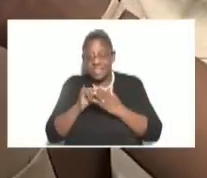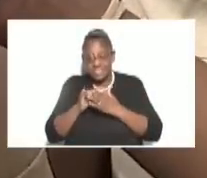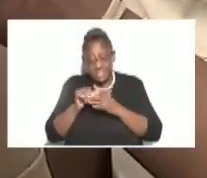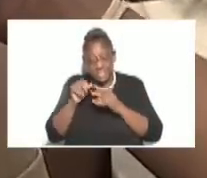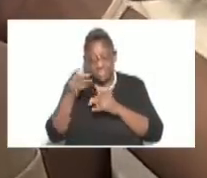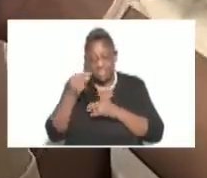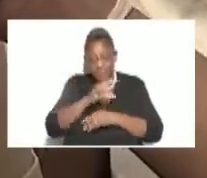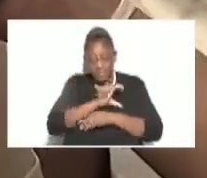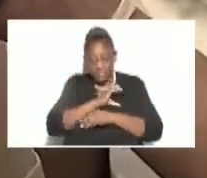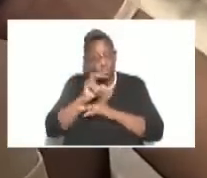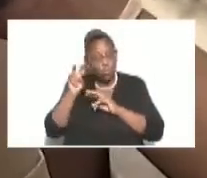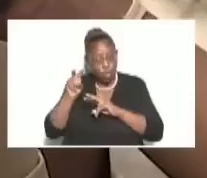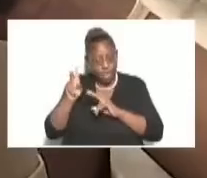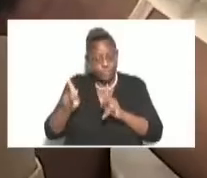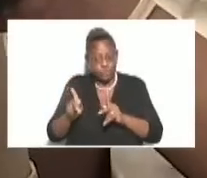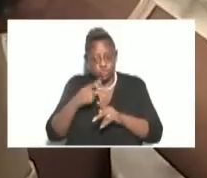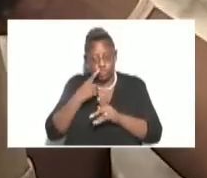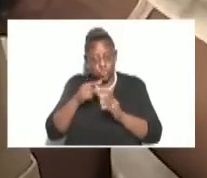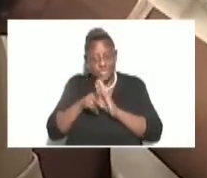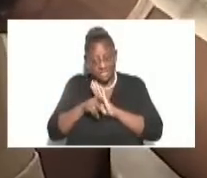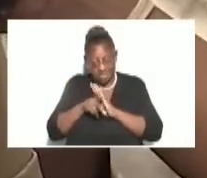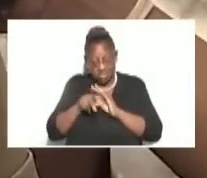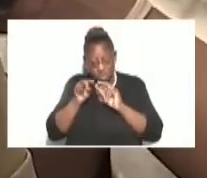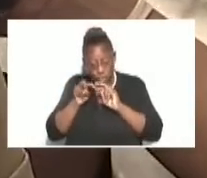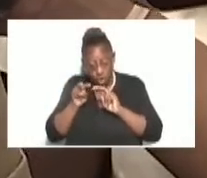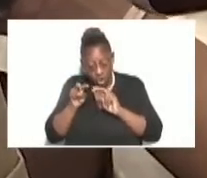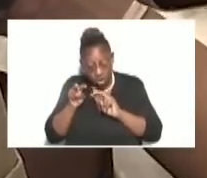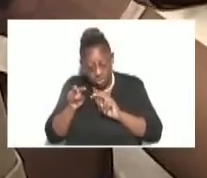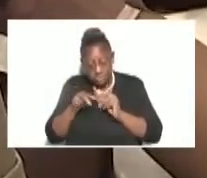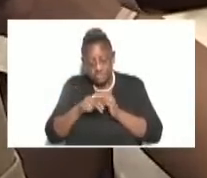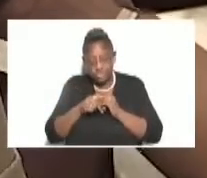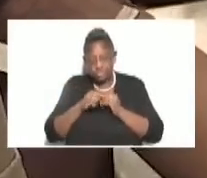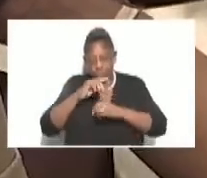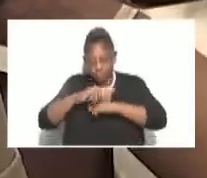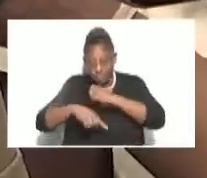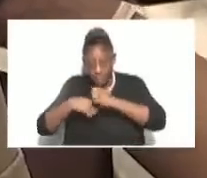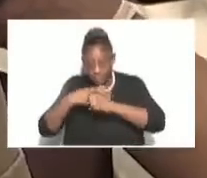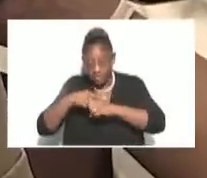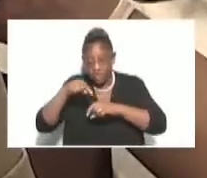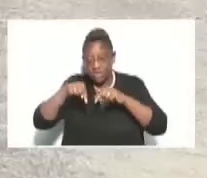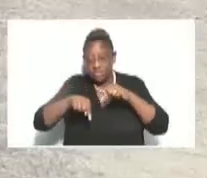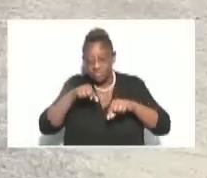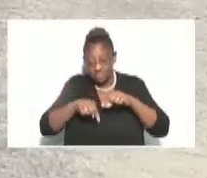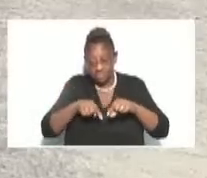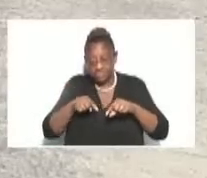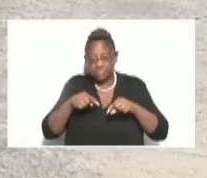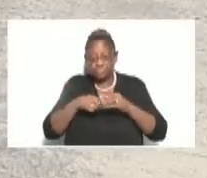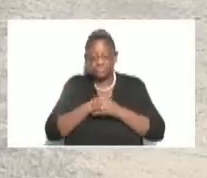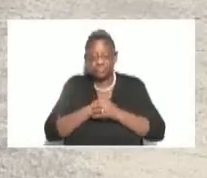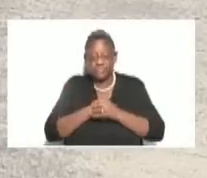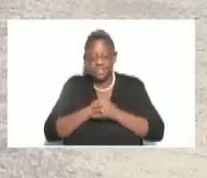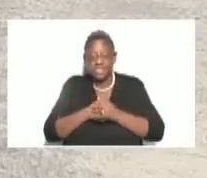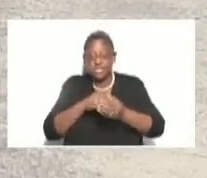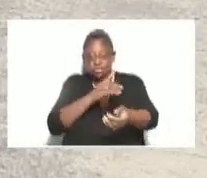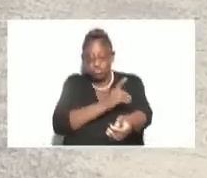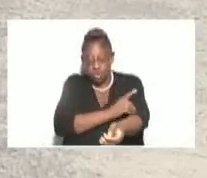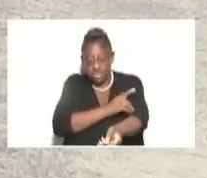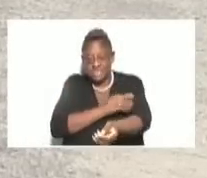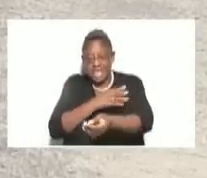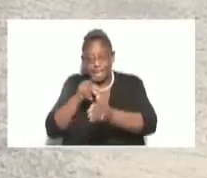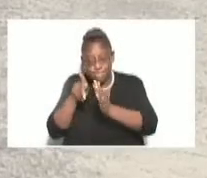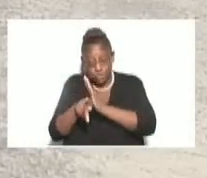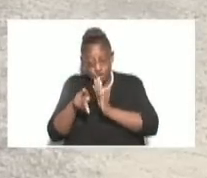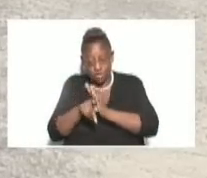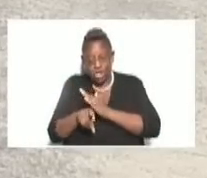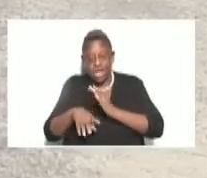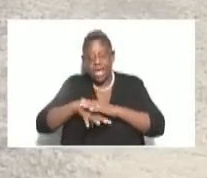monitored electronically, and he's presently on bail for murder and drugs. Now, Skippings is also making an appeal to the public